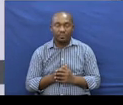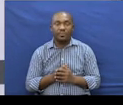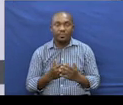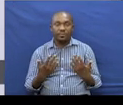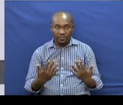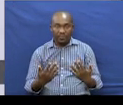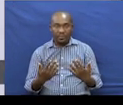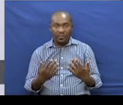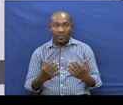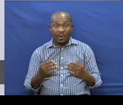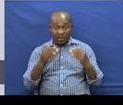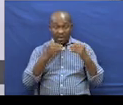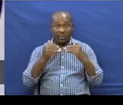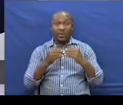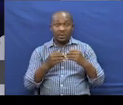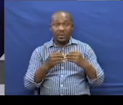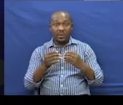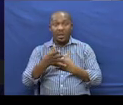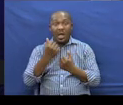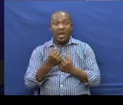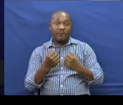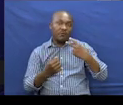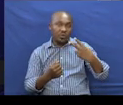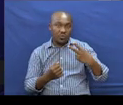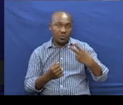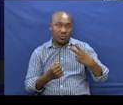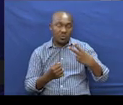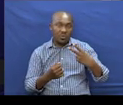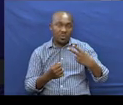Democracy has two basic types. And these